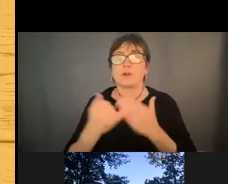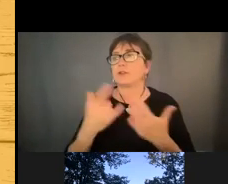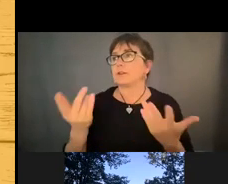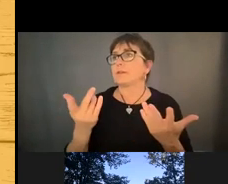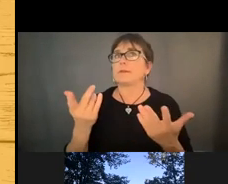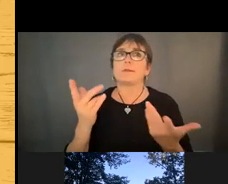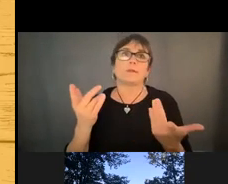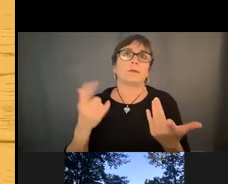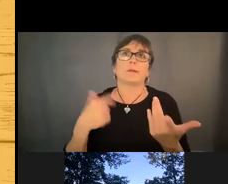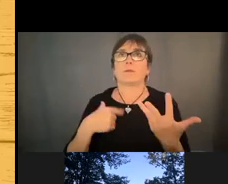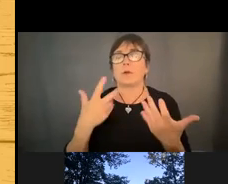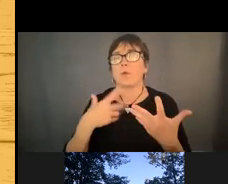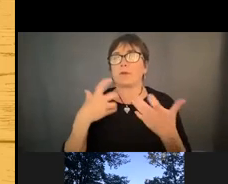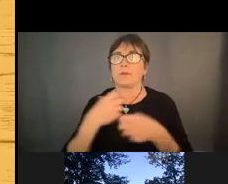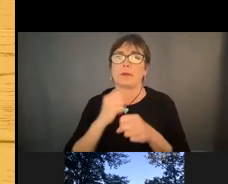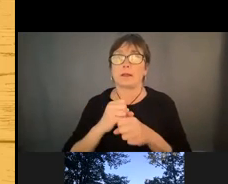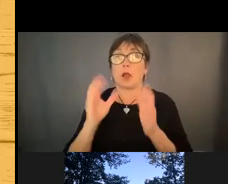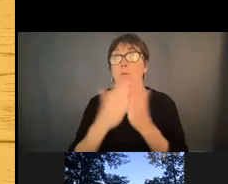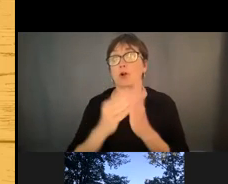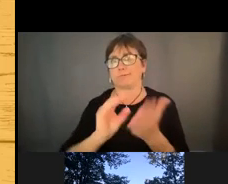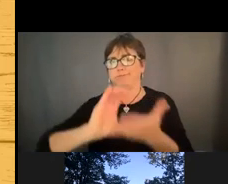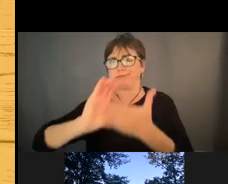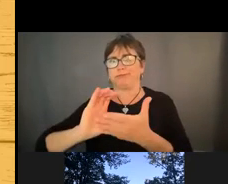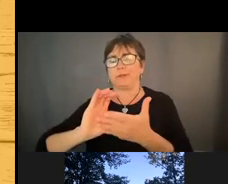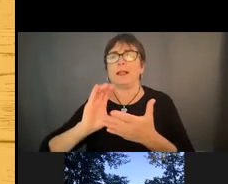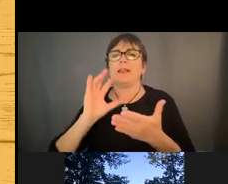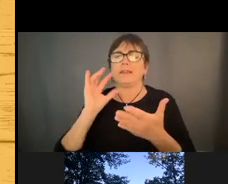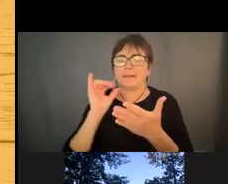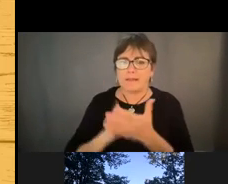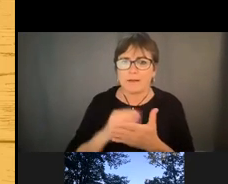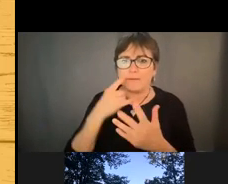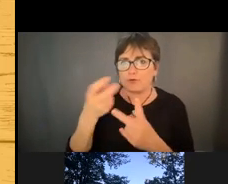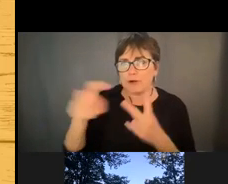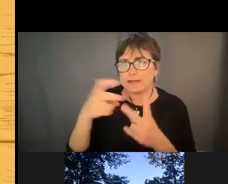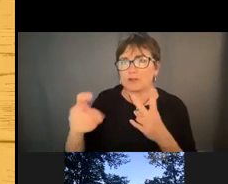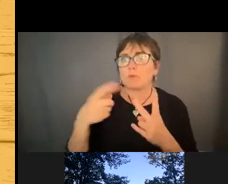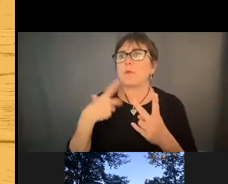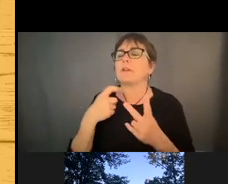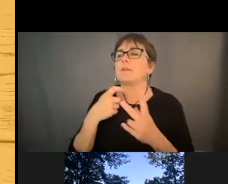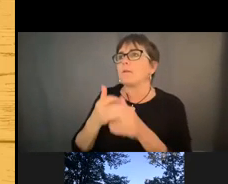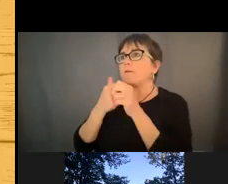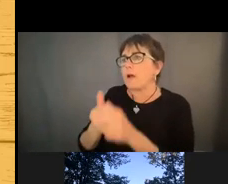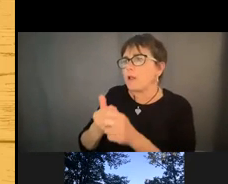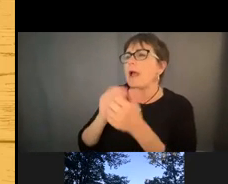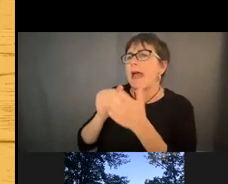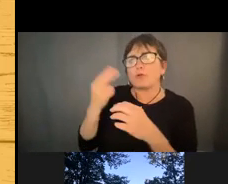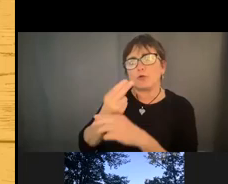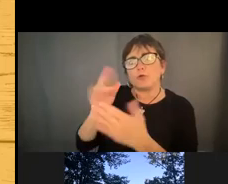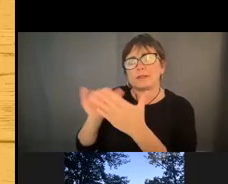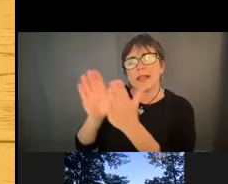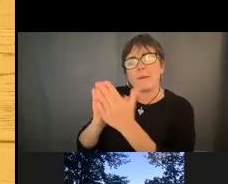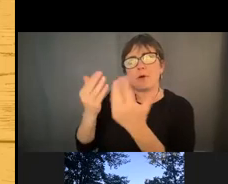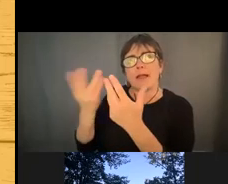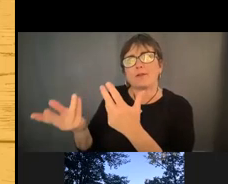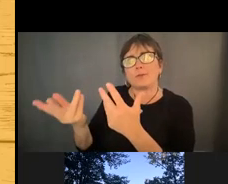book for transition. And so what we want to do is really bring that book to life this year and do some trainings around how to use the book and some best practices around